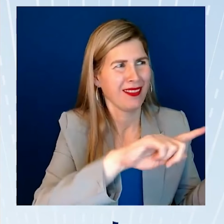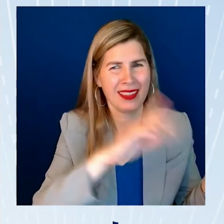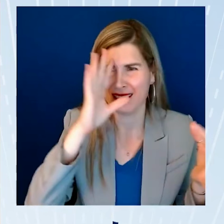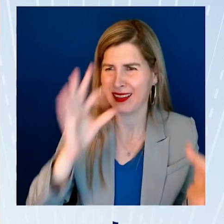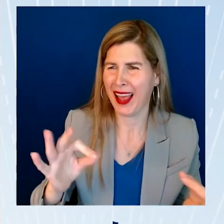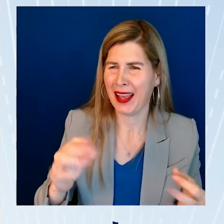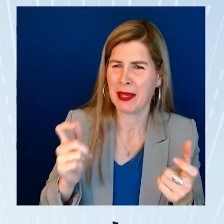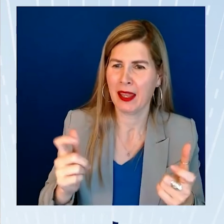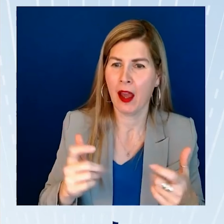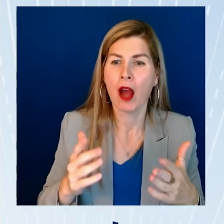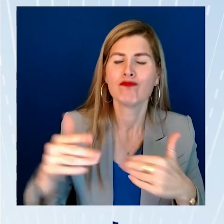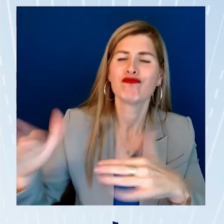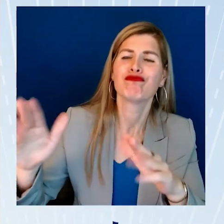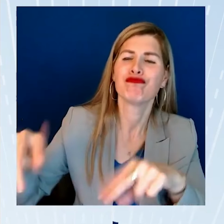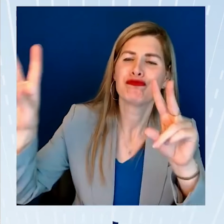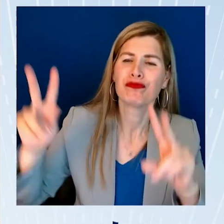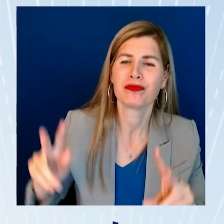kicked out of the group.